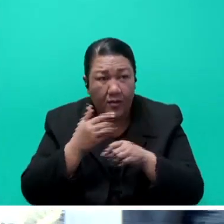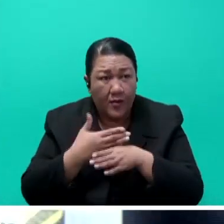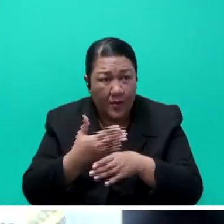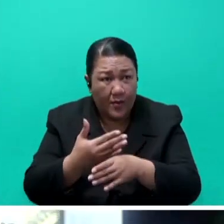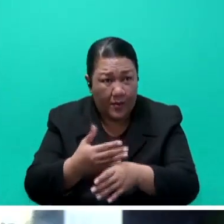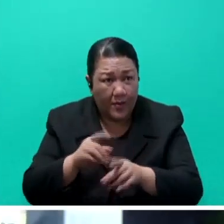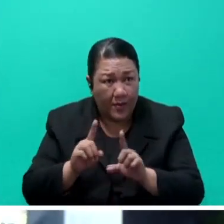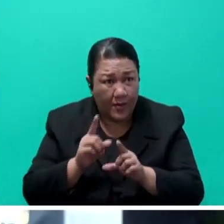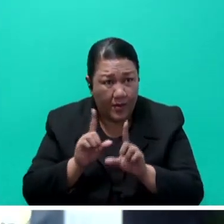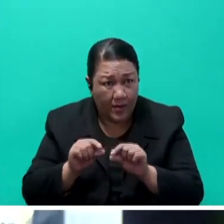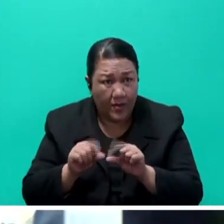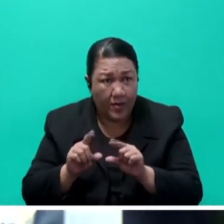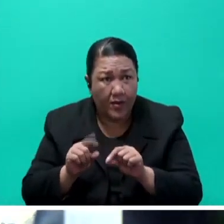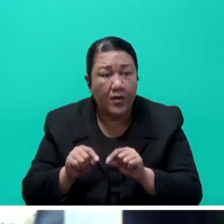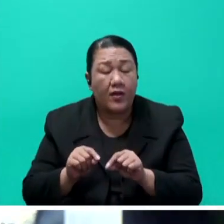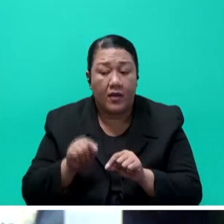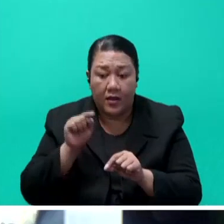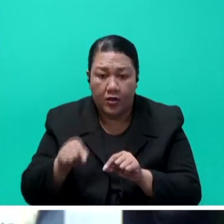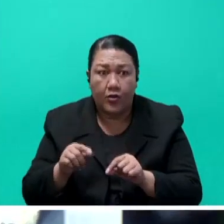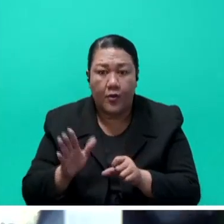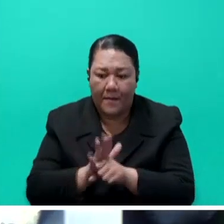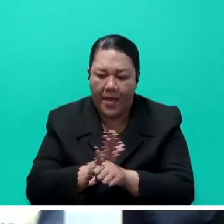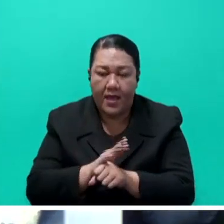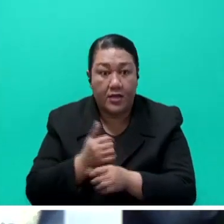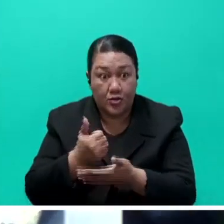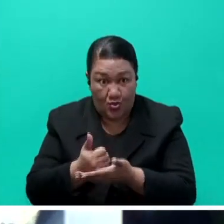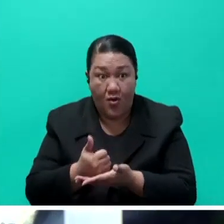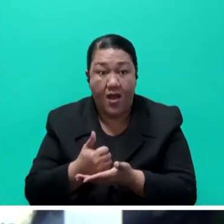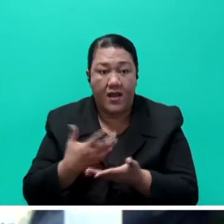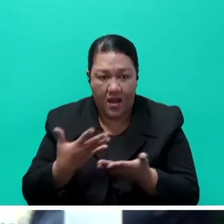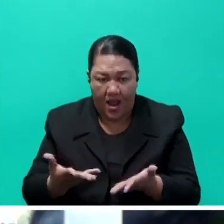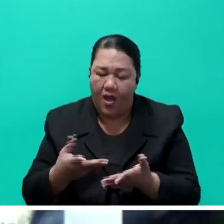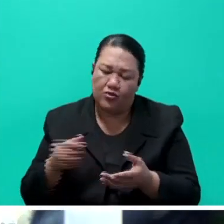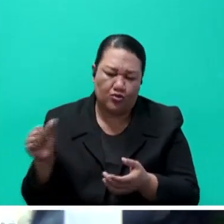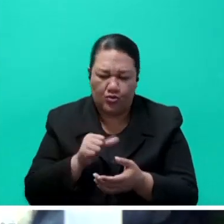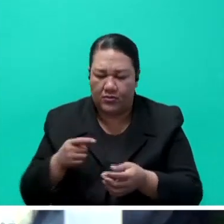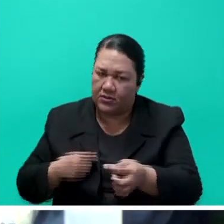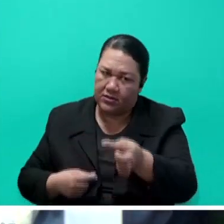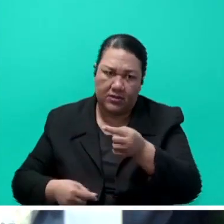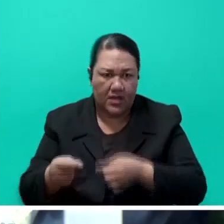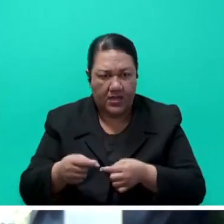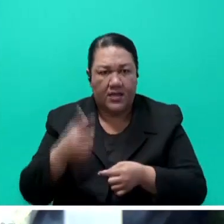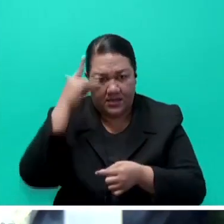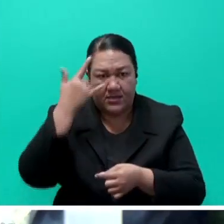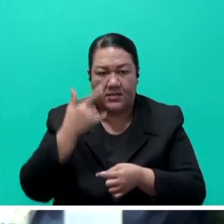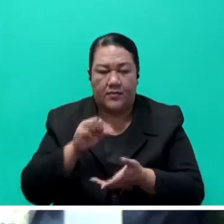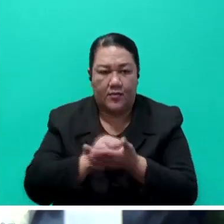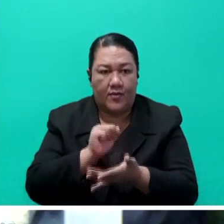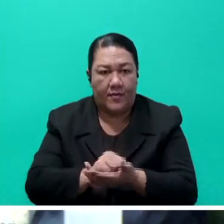it's inevitable to install a new boiler to replace both existing boilers at Rarawai. These decisive